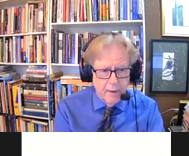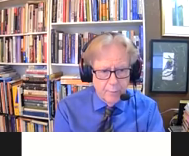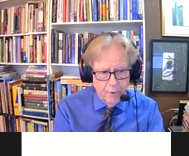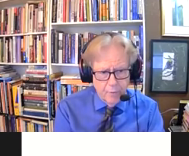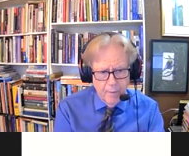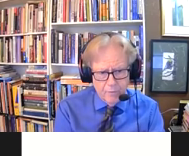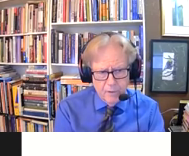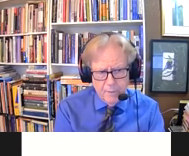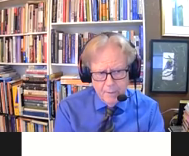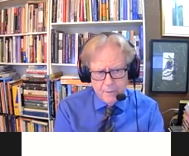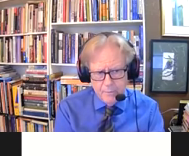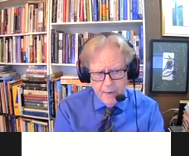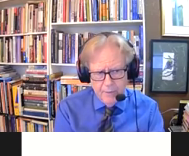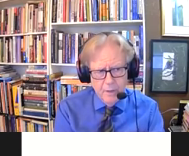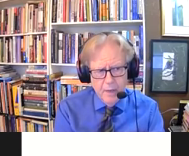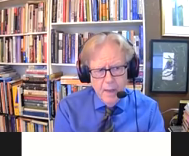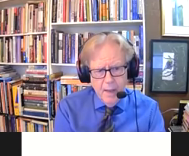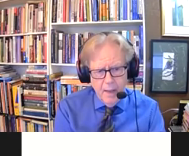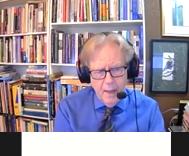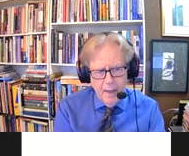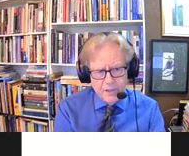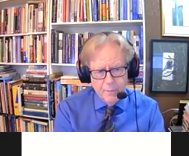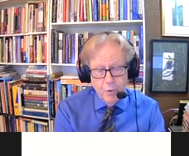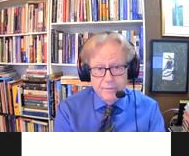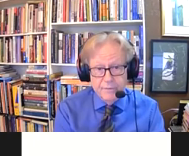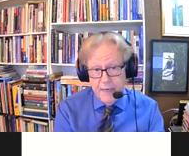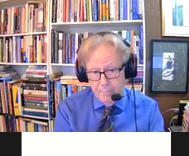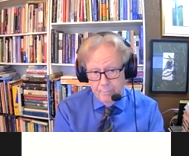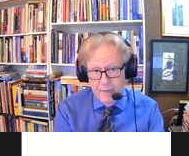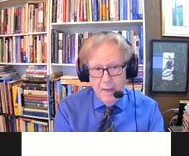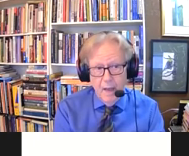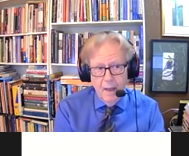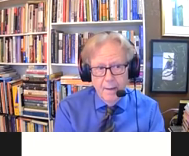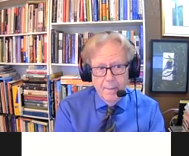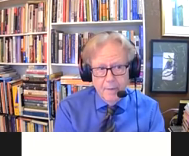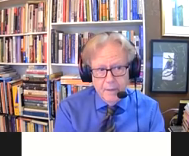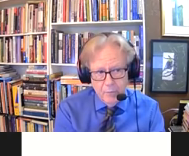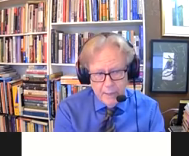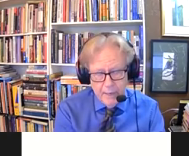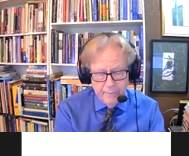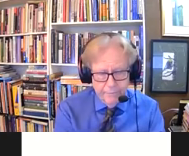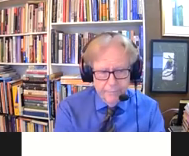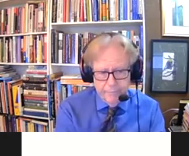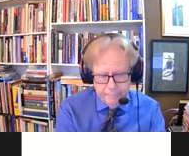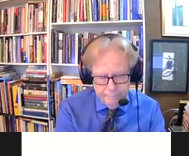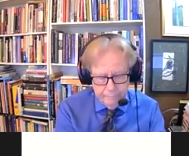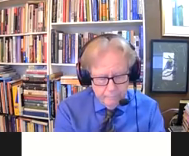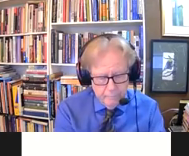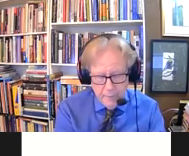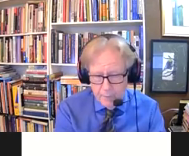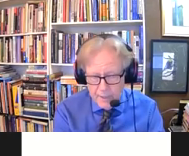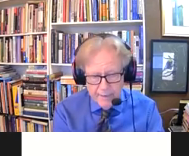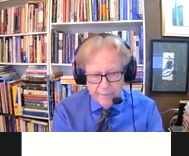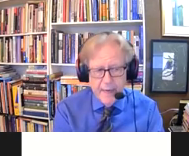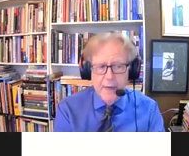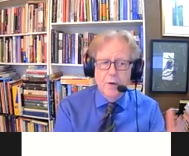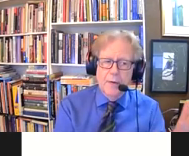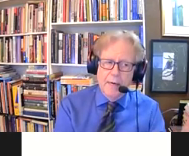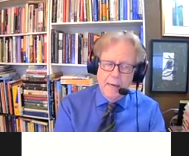opportunity grant program was really built around a supportive team. And we'd had